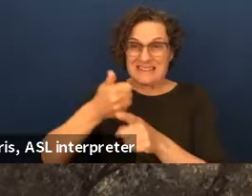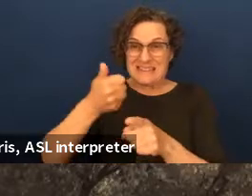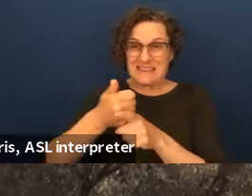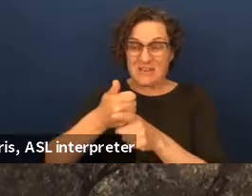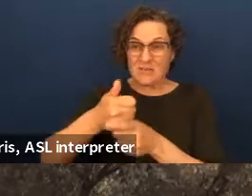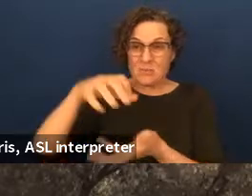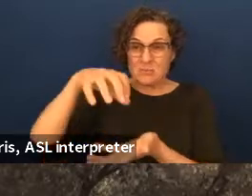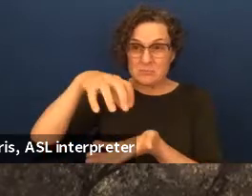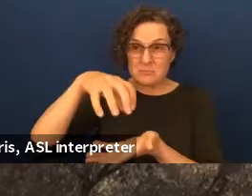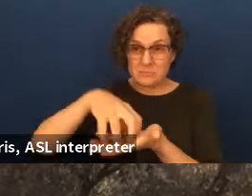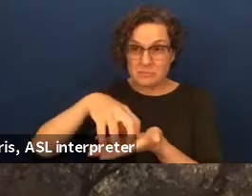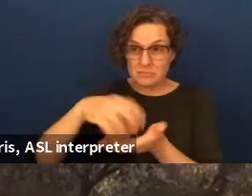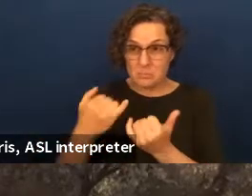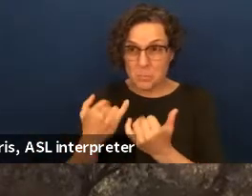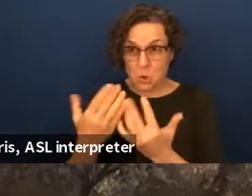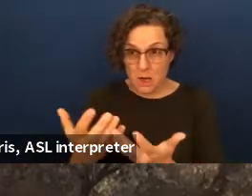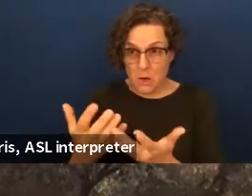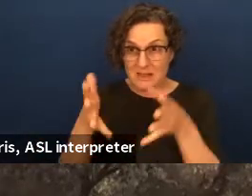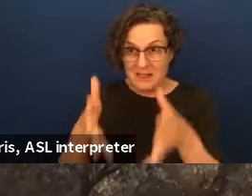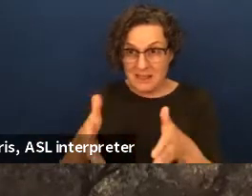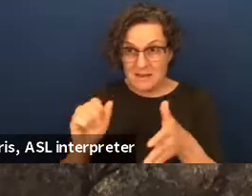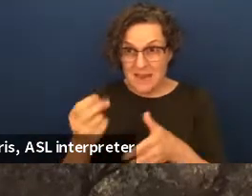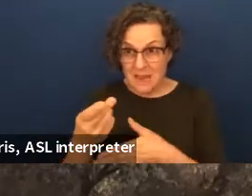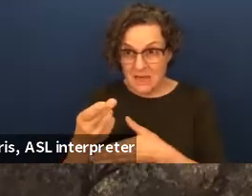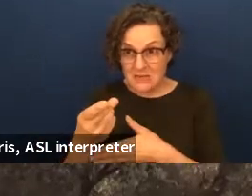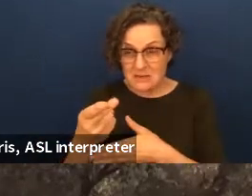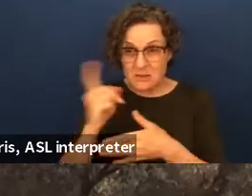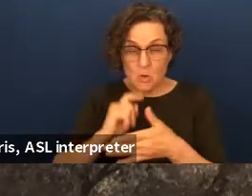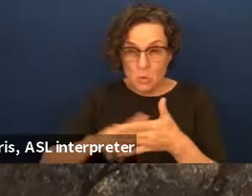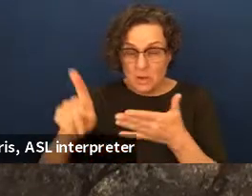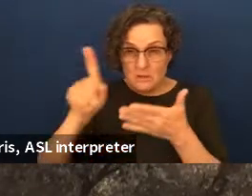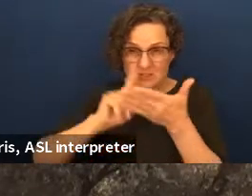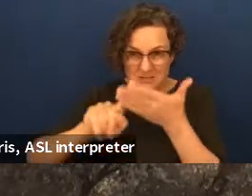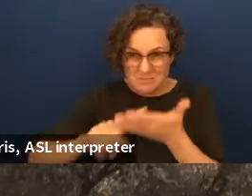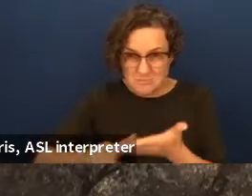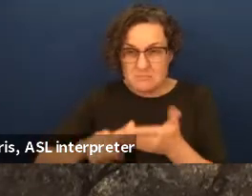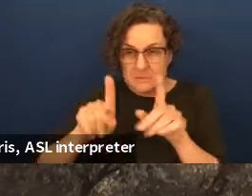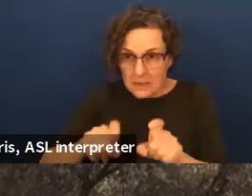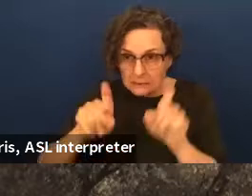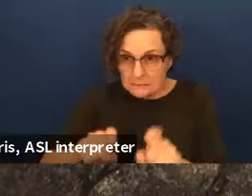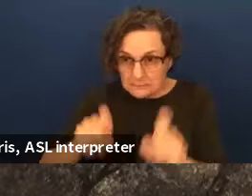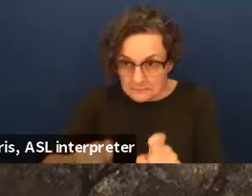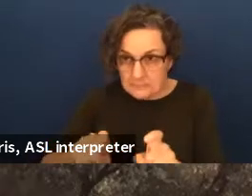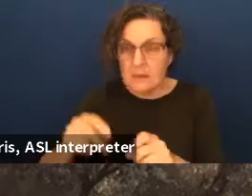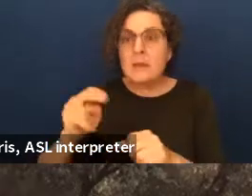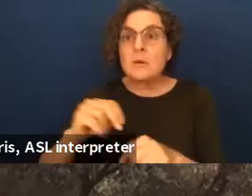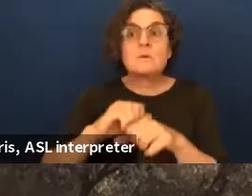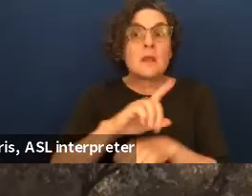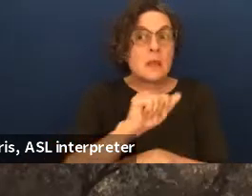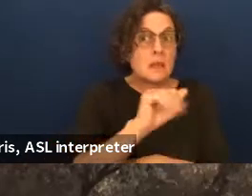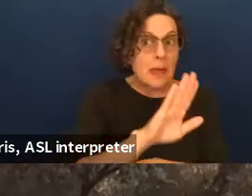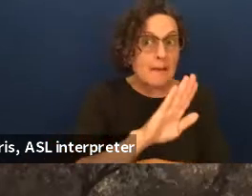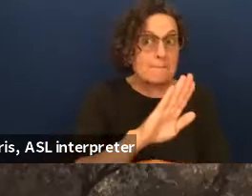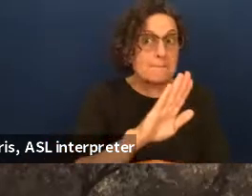to the lab, get the results, we compare them to what our cleanup goals are. If we